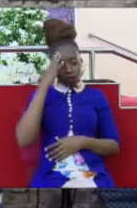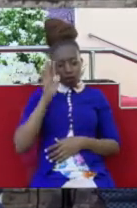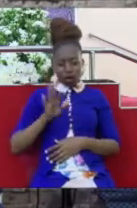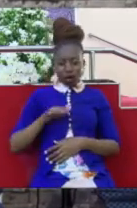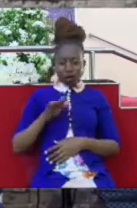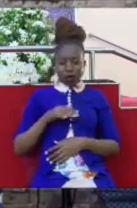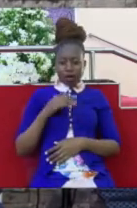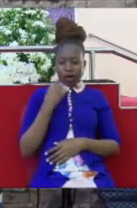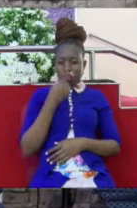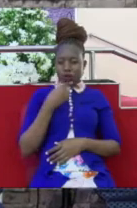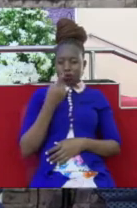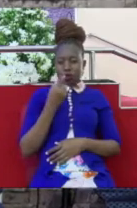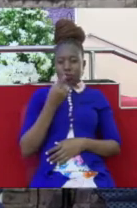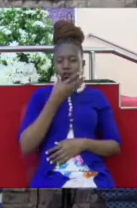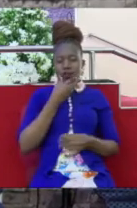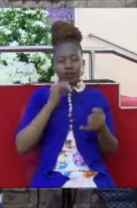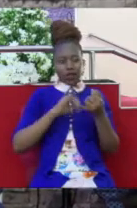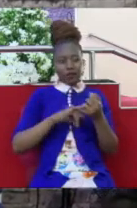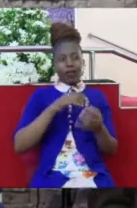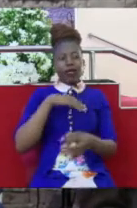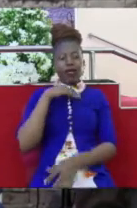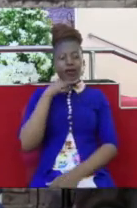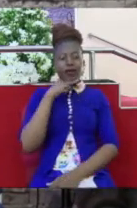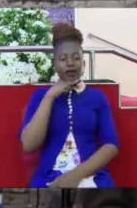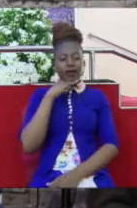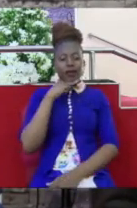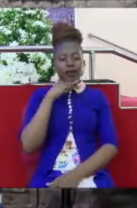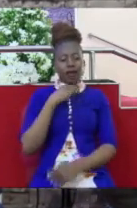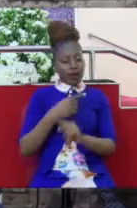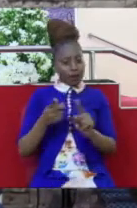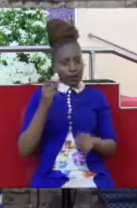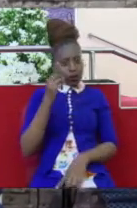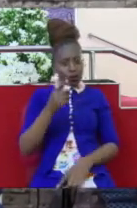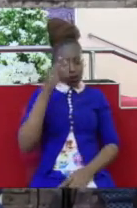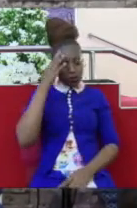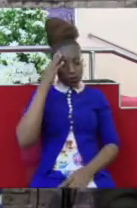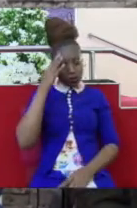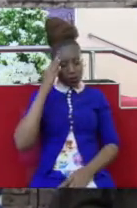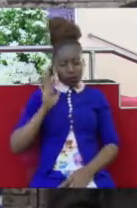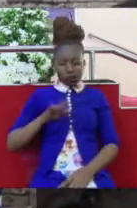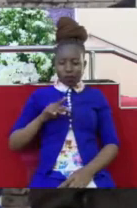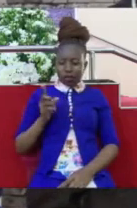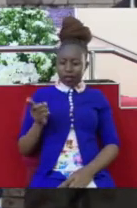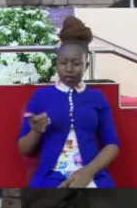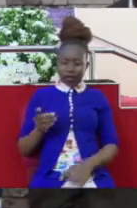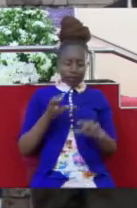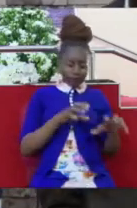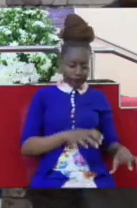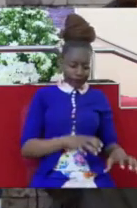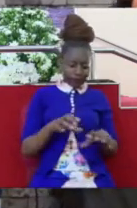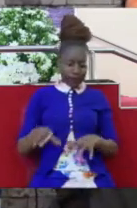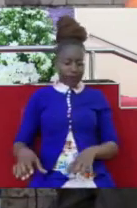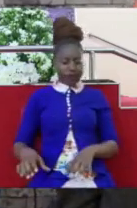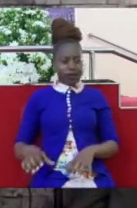pamoja nawe, and you know that she's suffering, na unajua anateseka, her husband has left, mume wake alifariki,